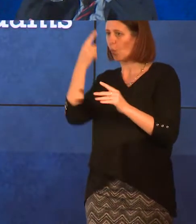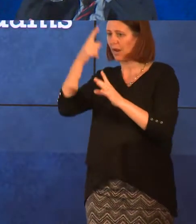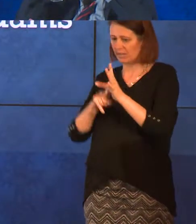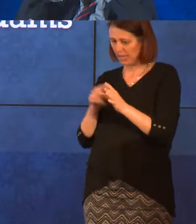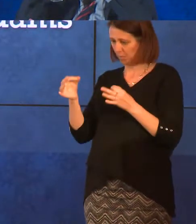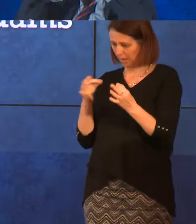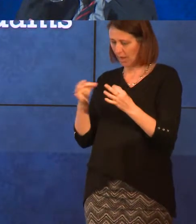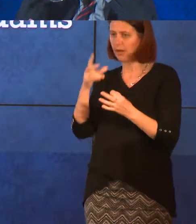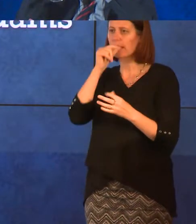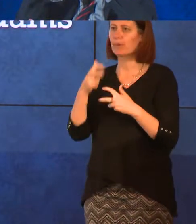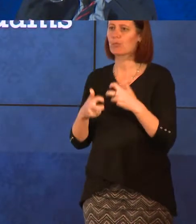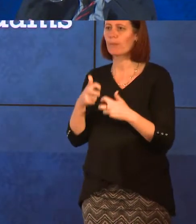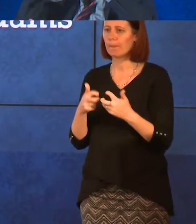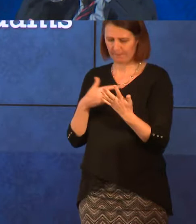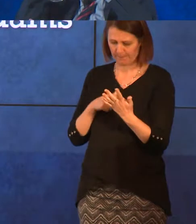can be a problem.